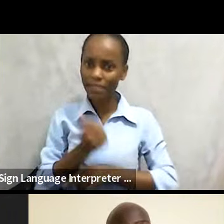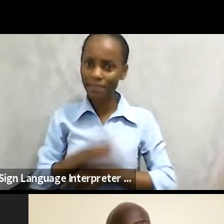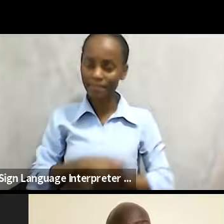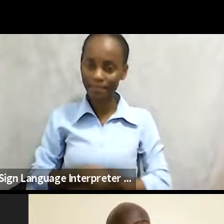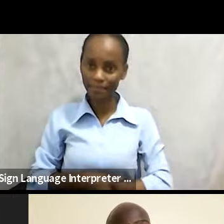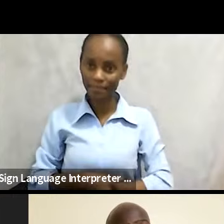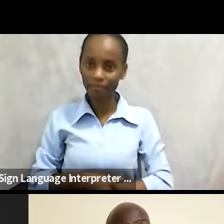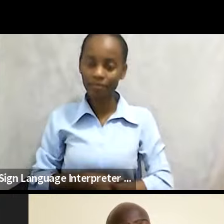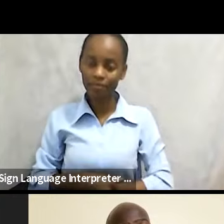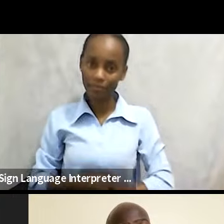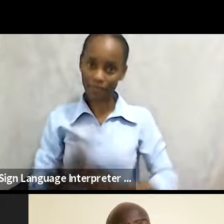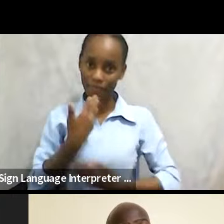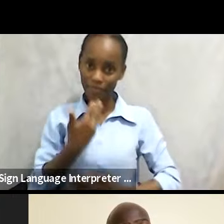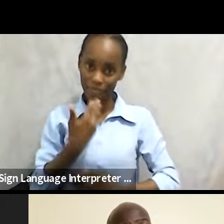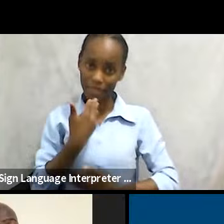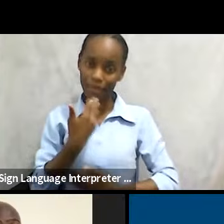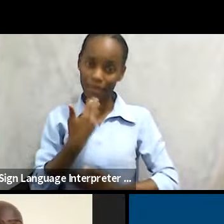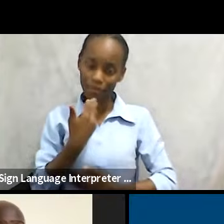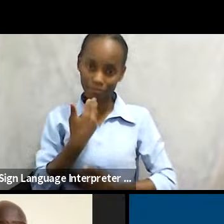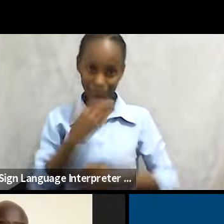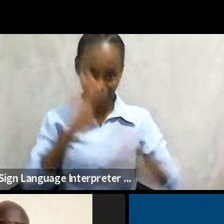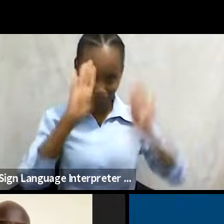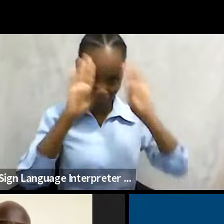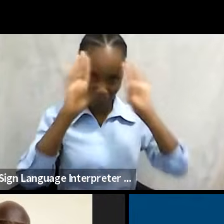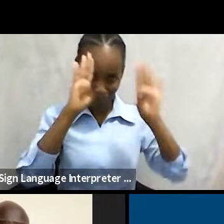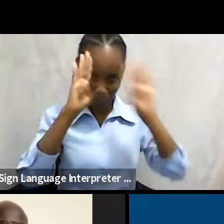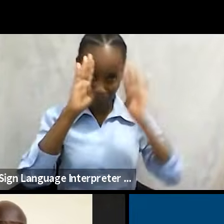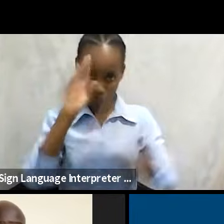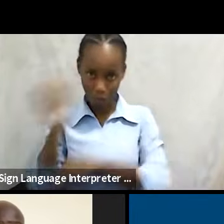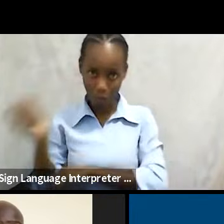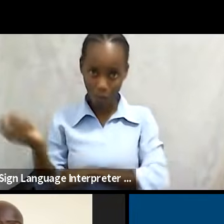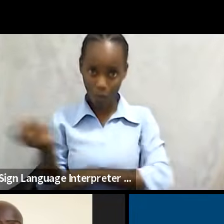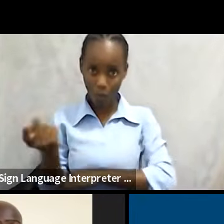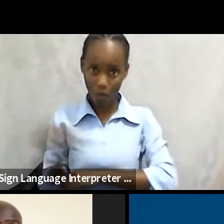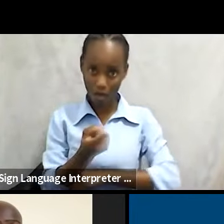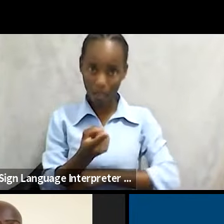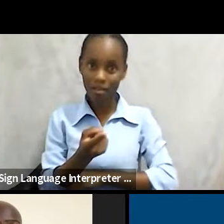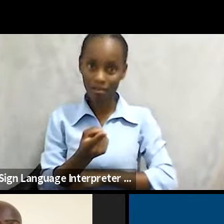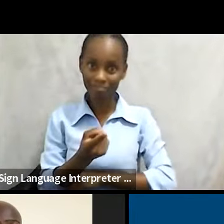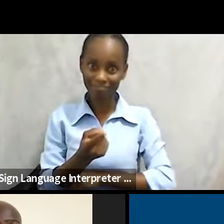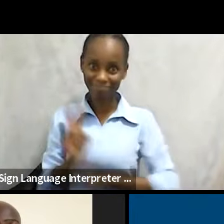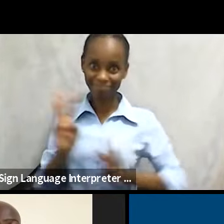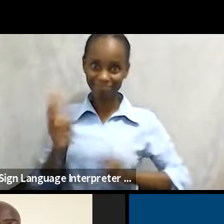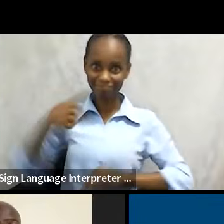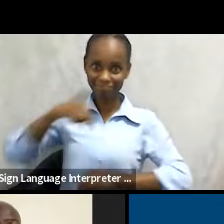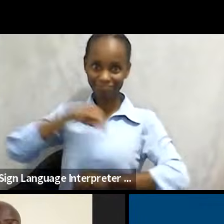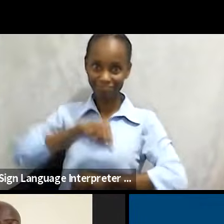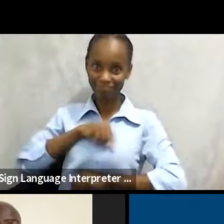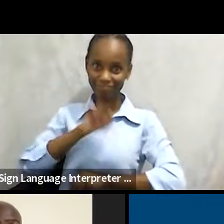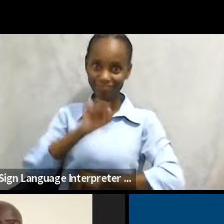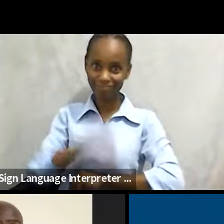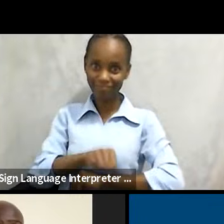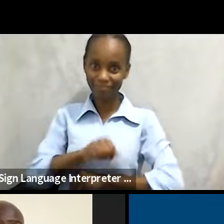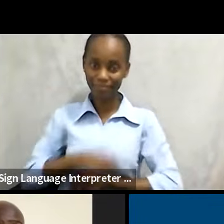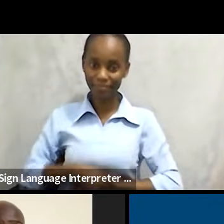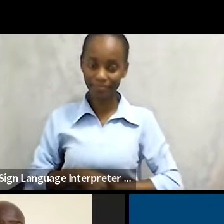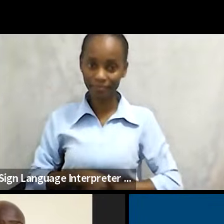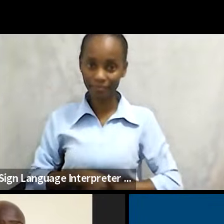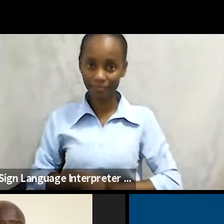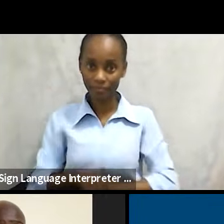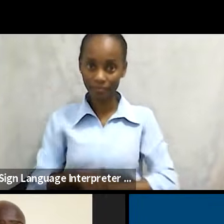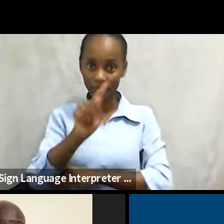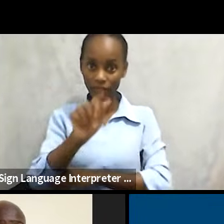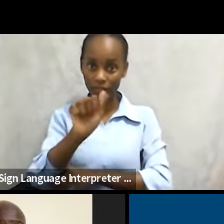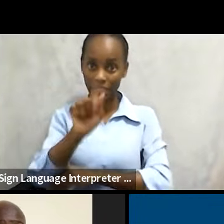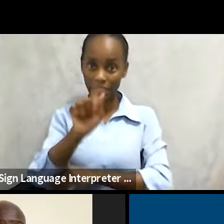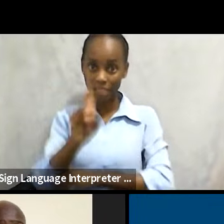Thank you, Mashadi. Good evening, viewers out there. In terms of the tax number, getting the